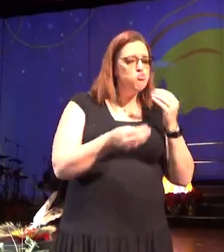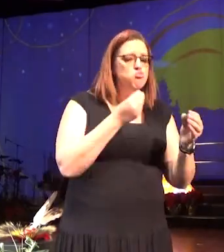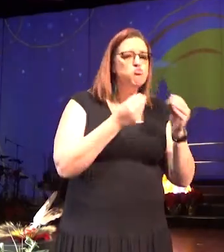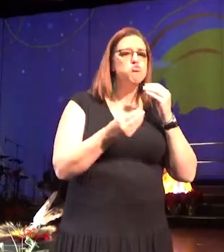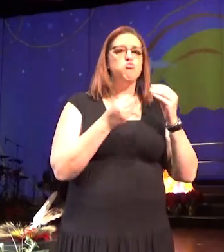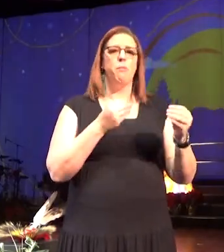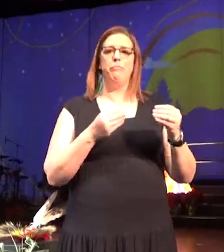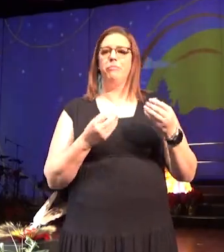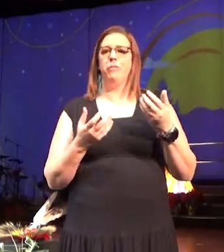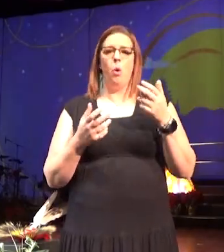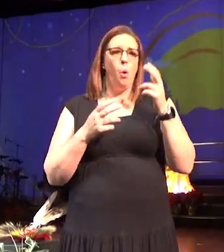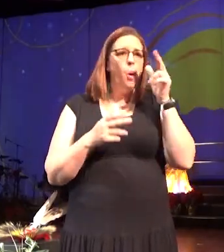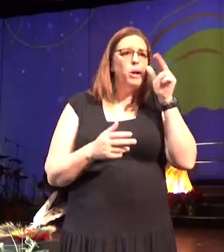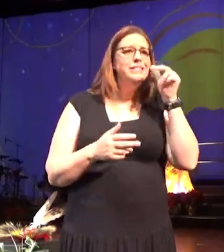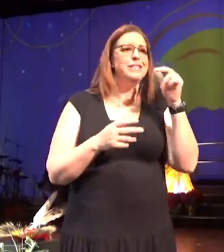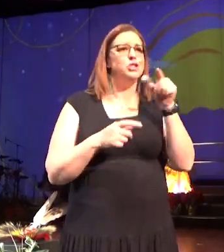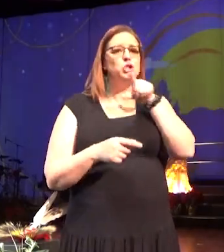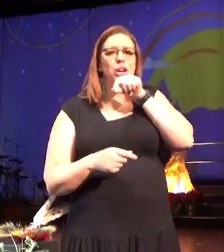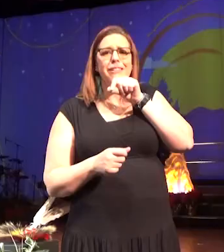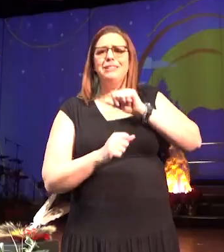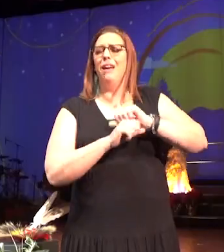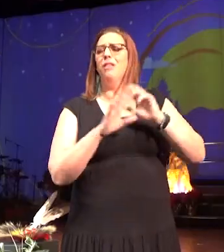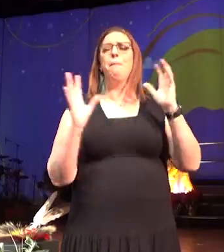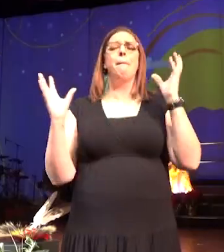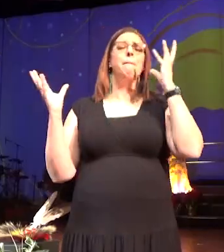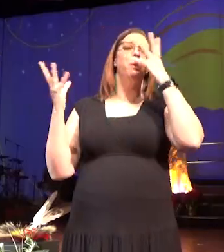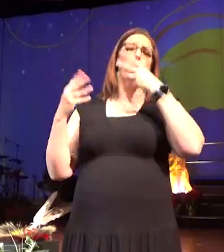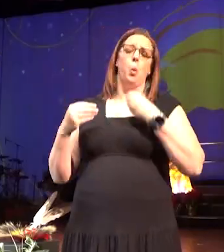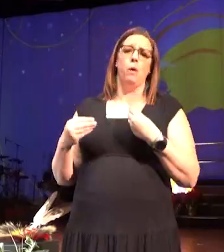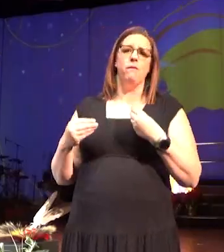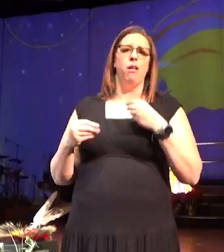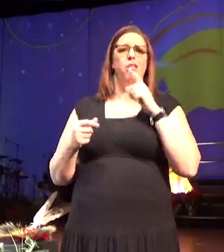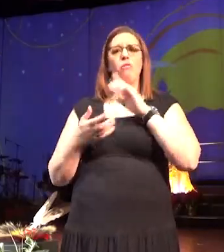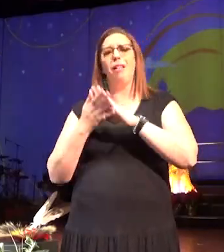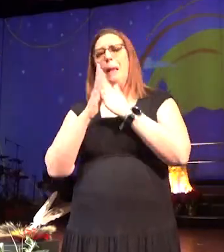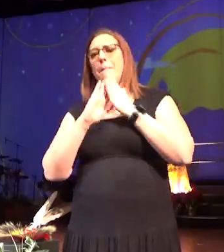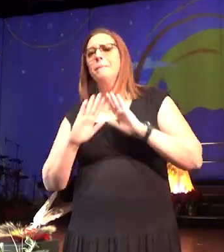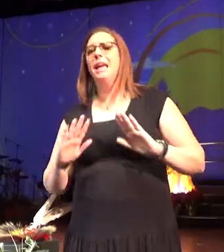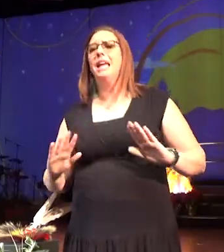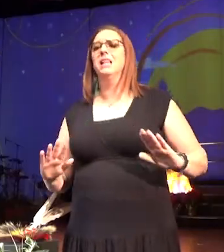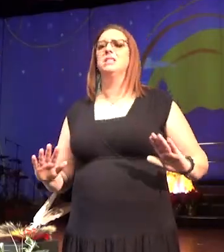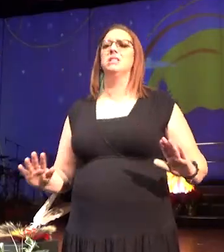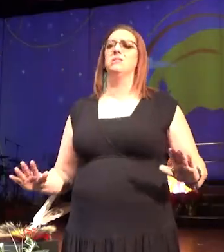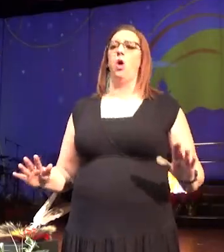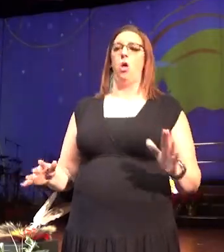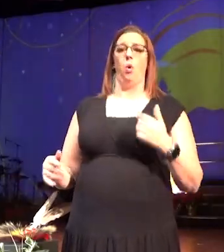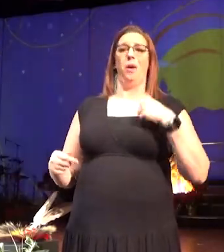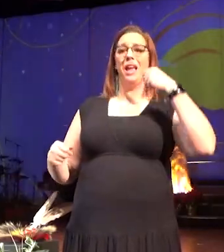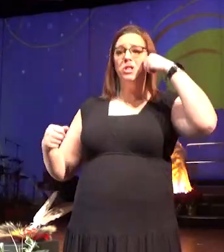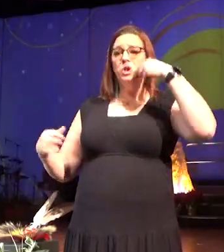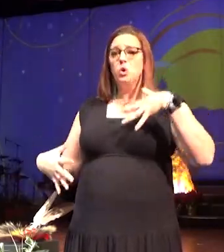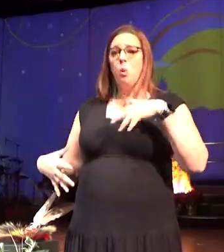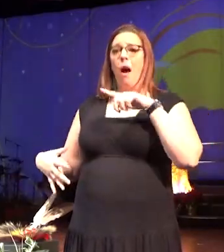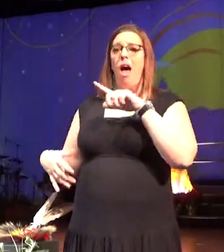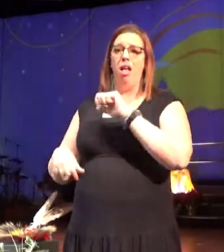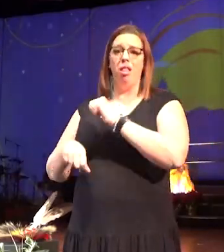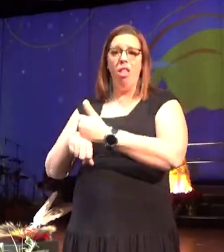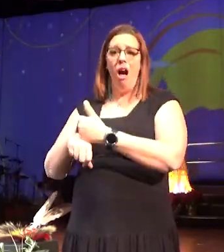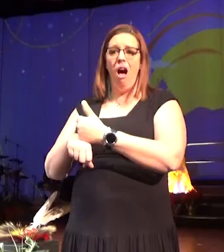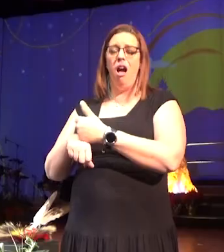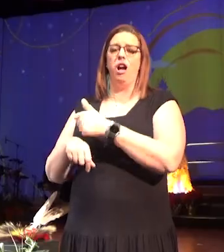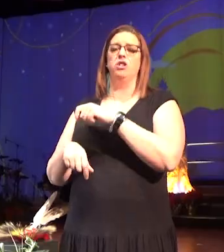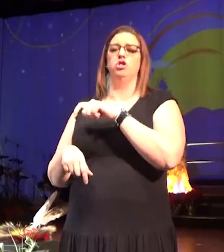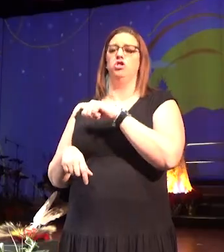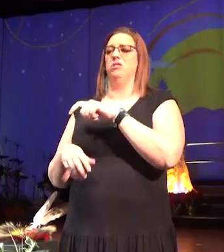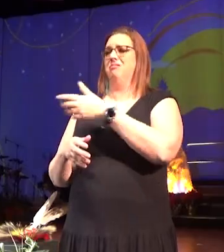walking. Chickens, everything looked so beautiful. So peaceful. There were sweat lodges here and there.